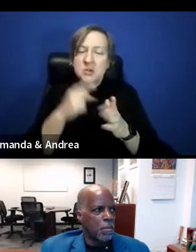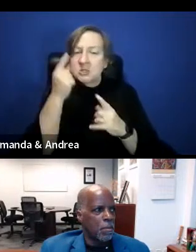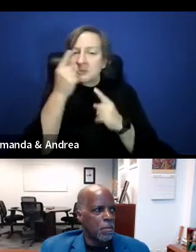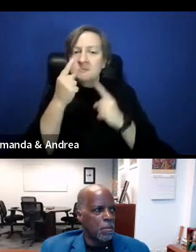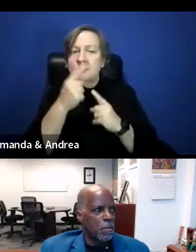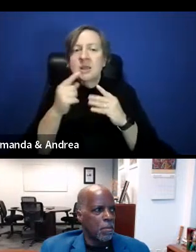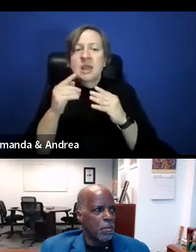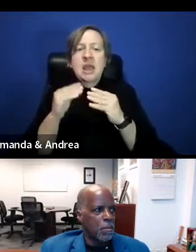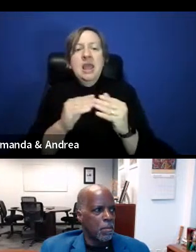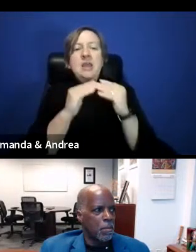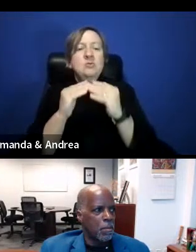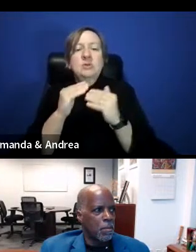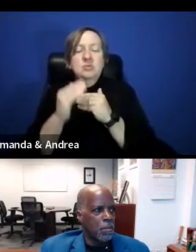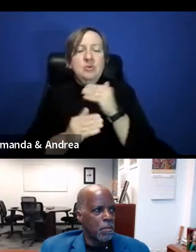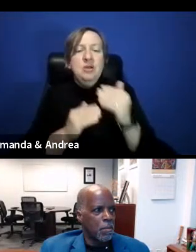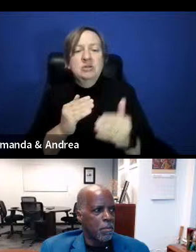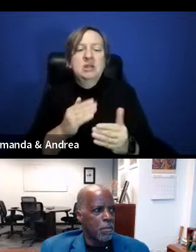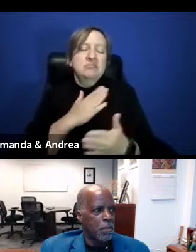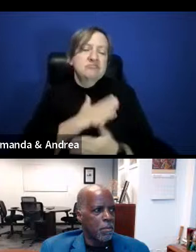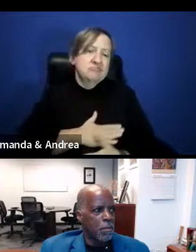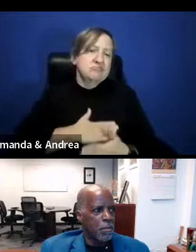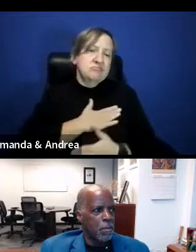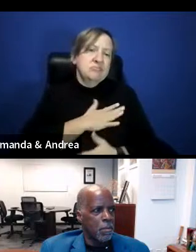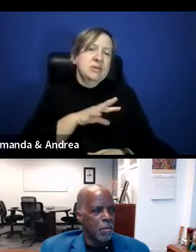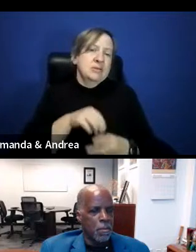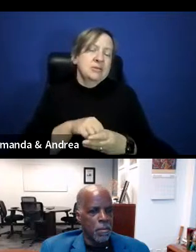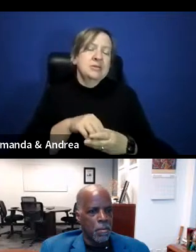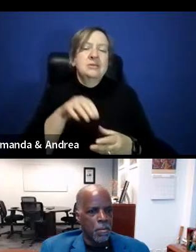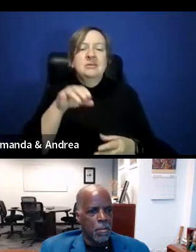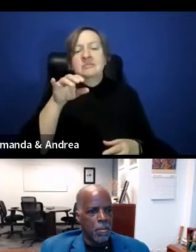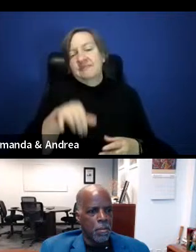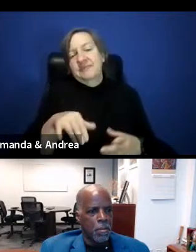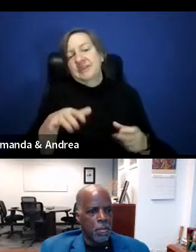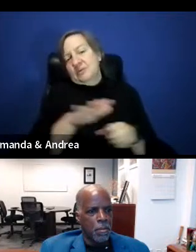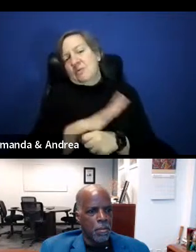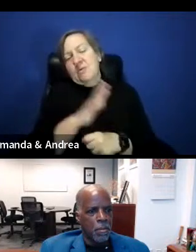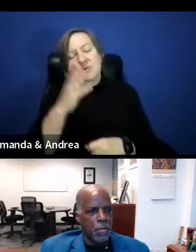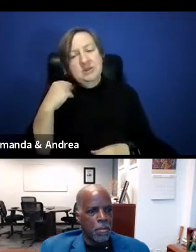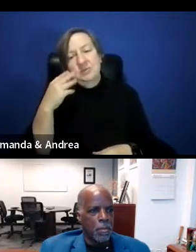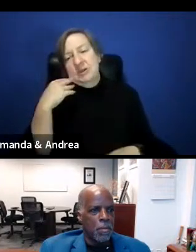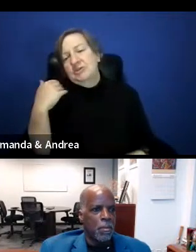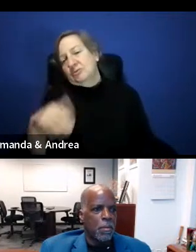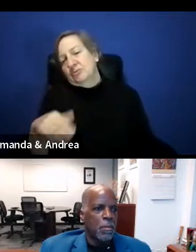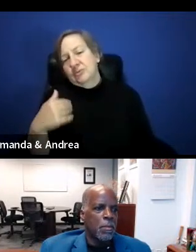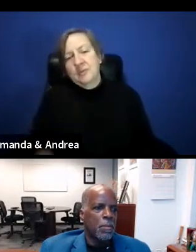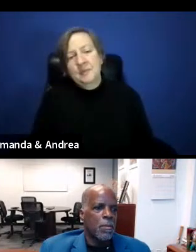So honestly, it's been a pleasure to just be part of this whole experience as well.